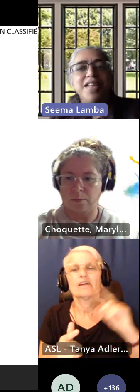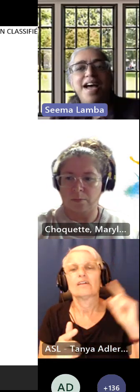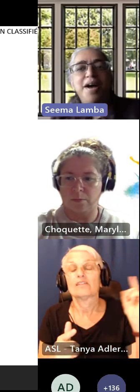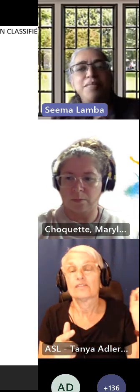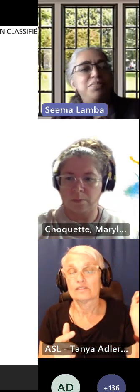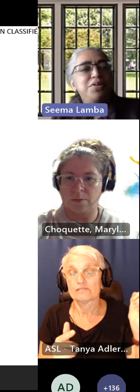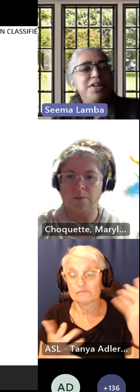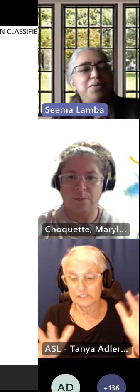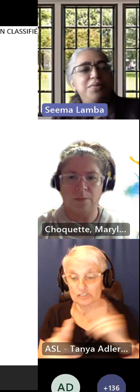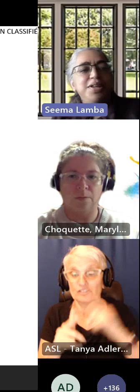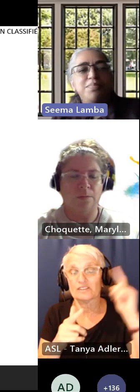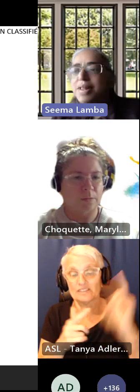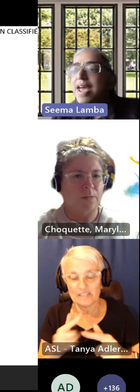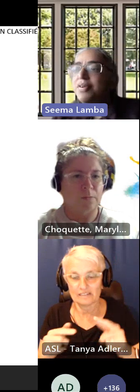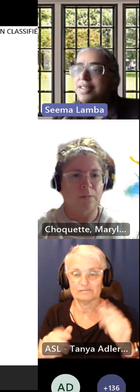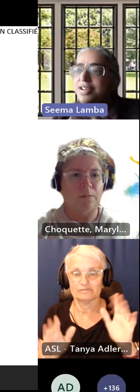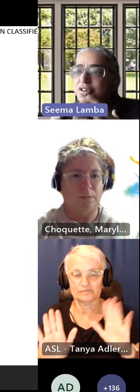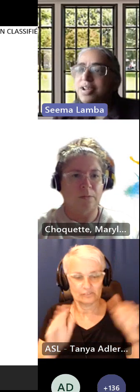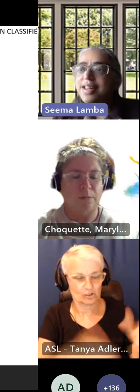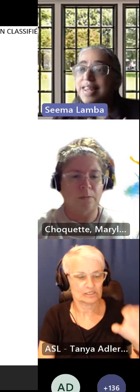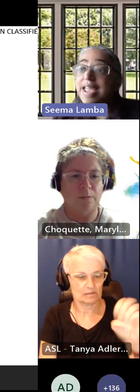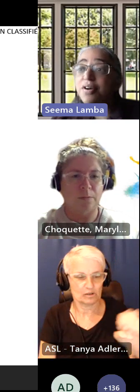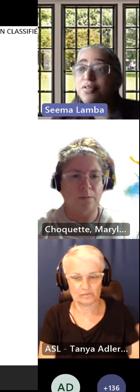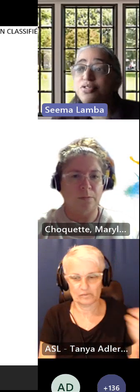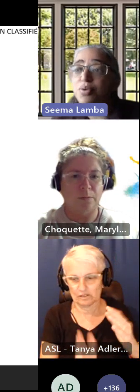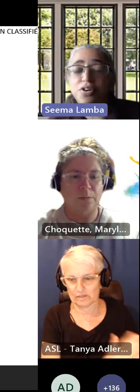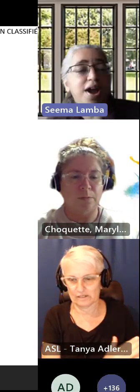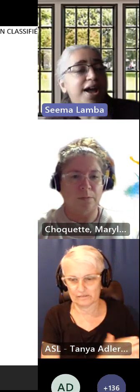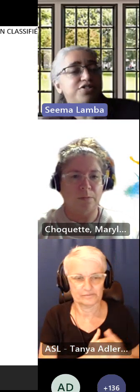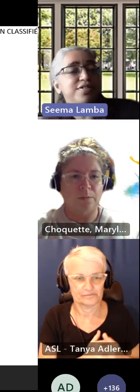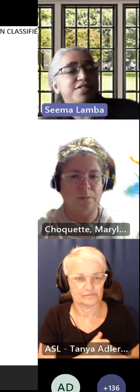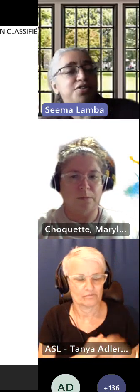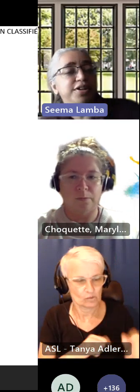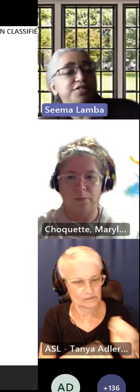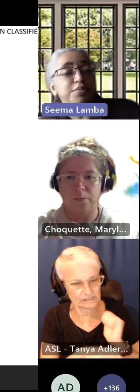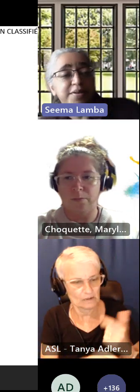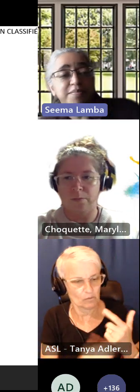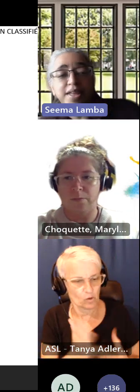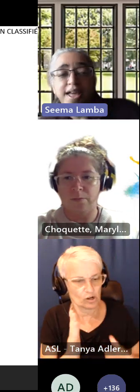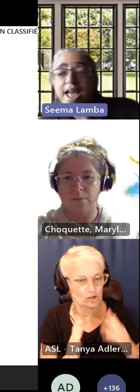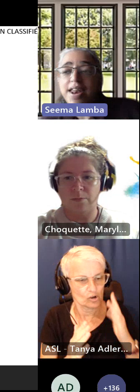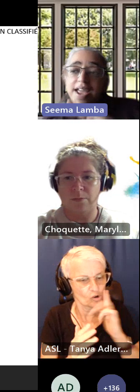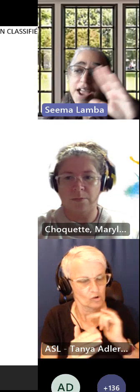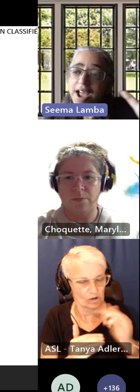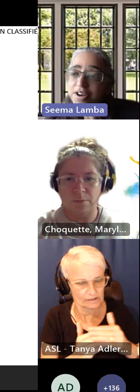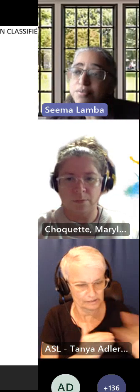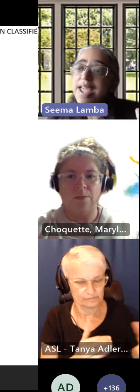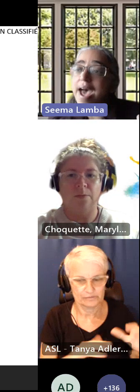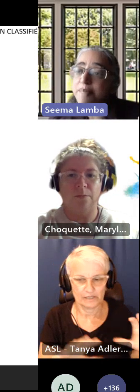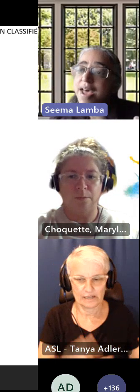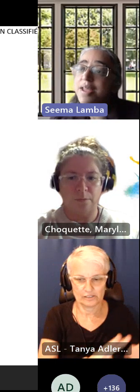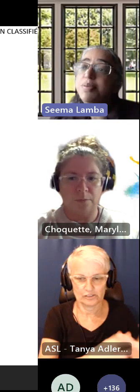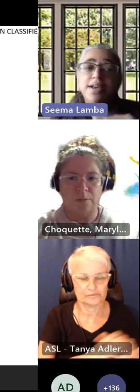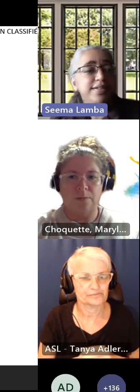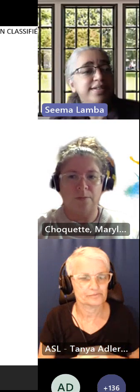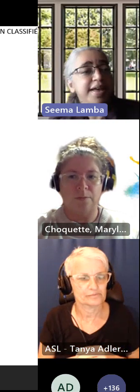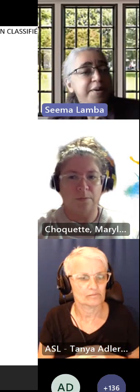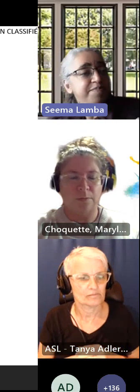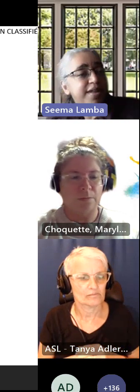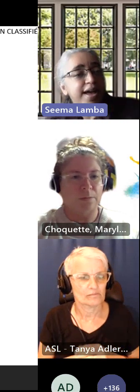the employment equity plan, right? Then you're going to lay out what your actions are going to be. And I kind of recap